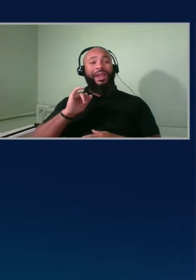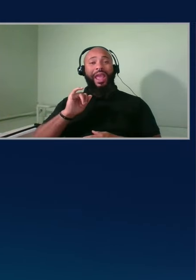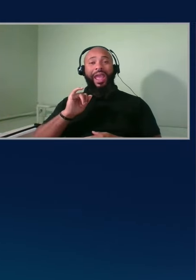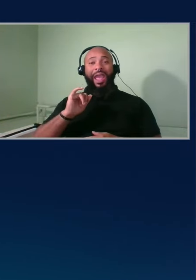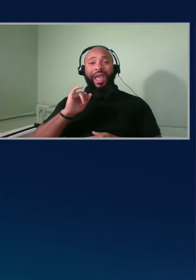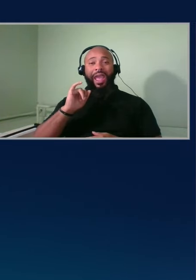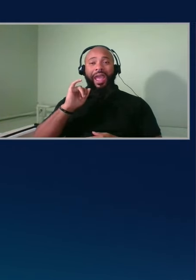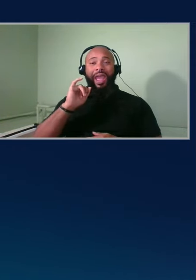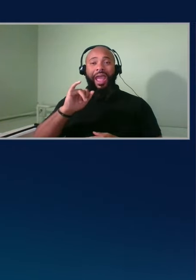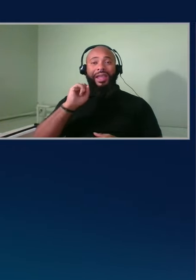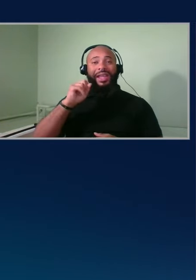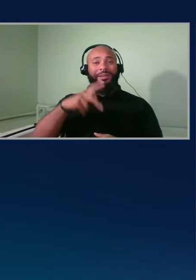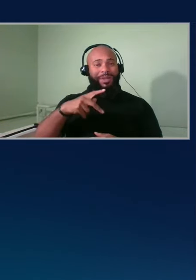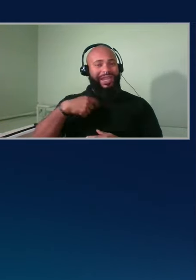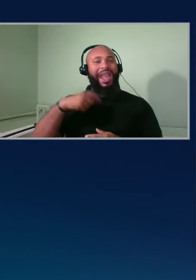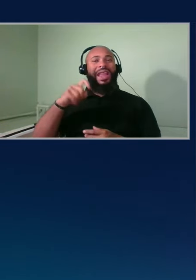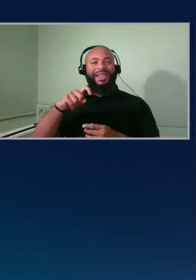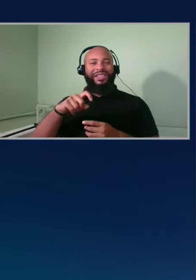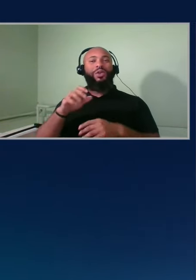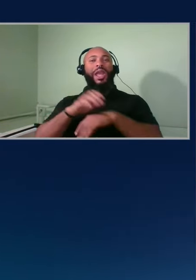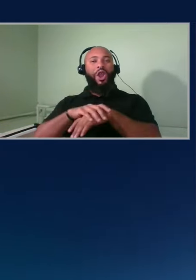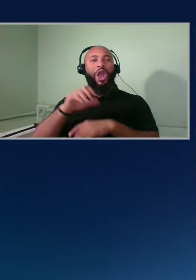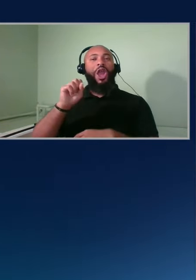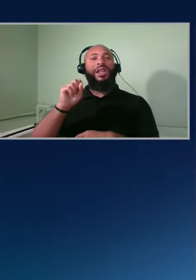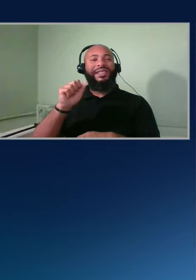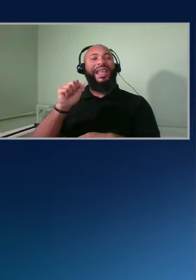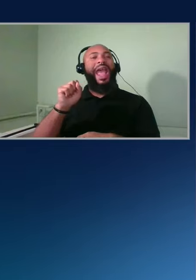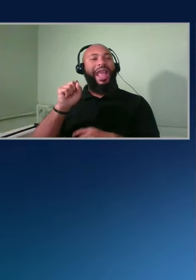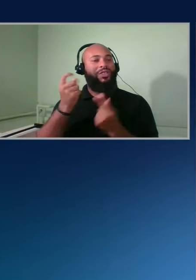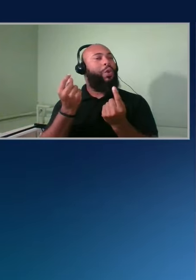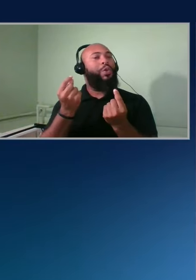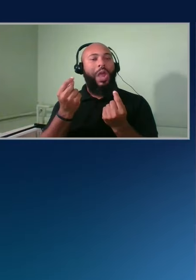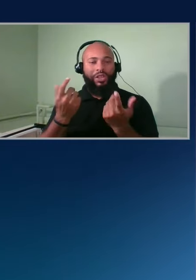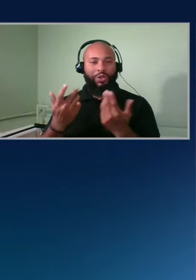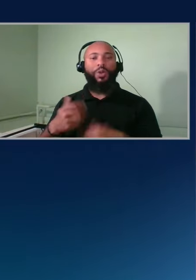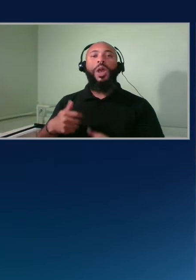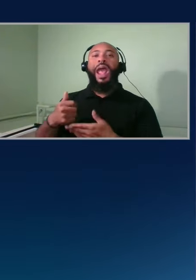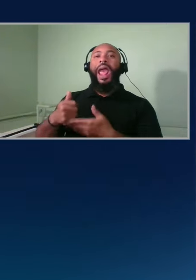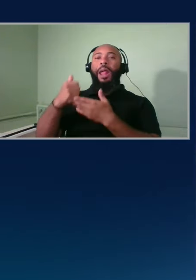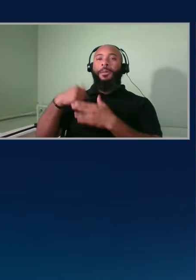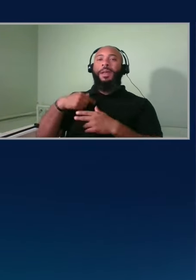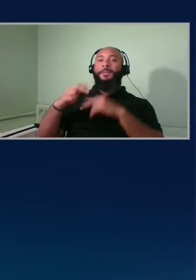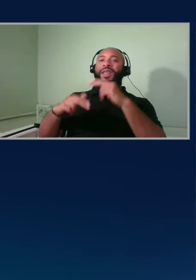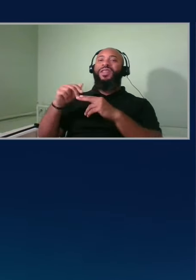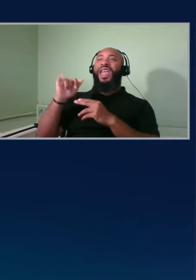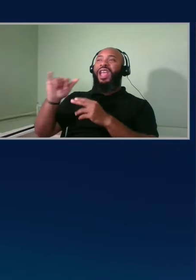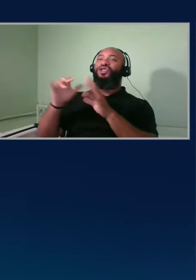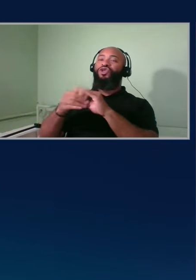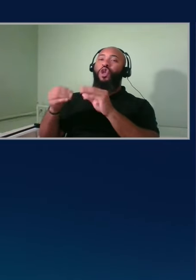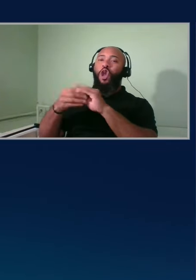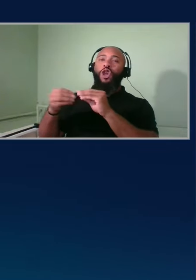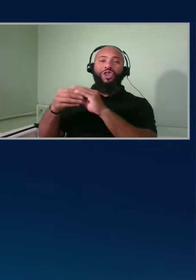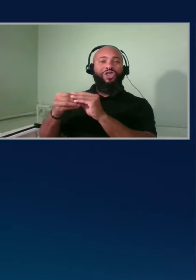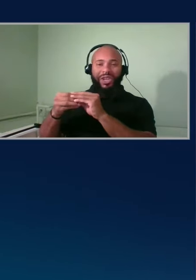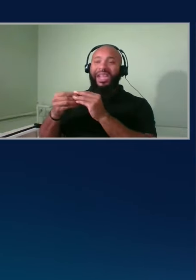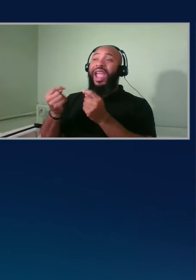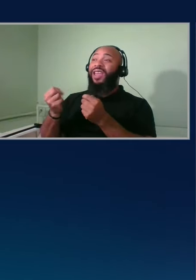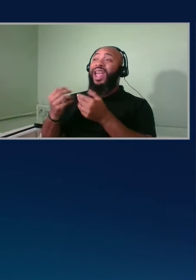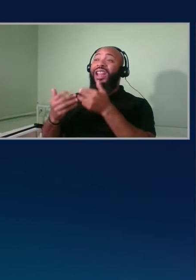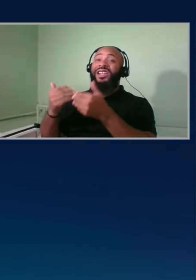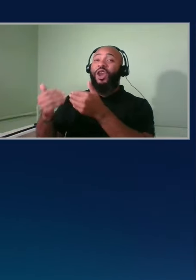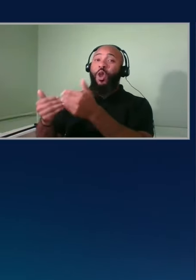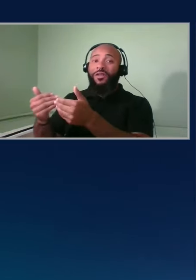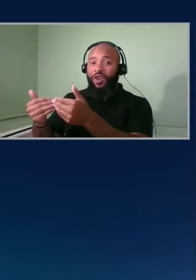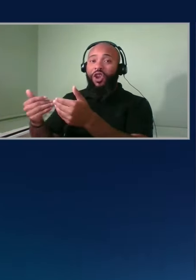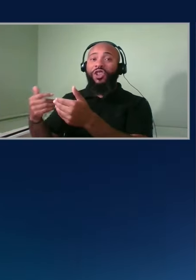me with that build, market, sell story. But then further, as they're developing those go-to-market motions and they're selling, we say, hey,